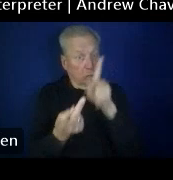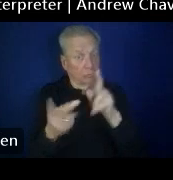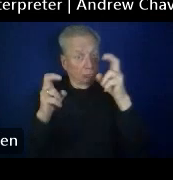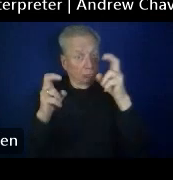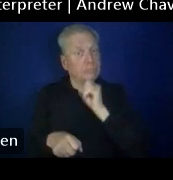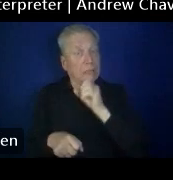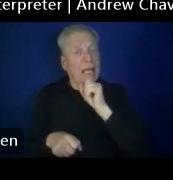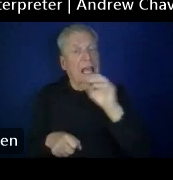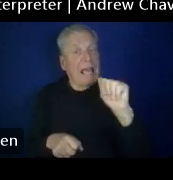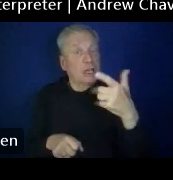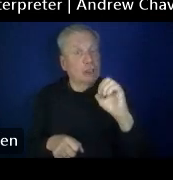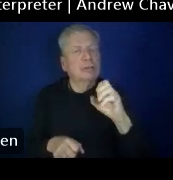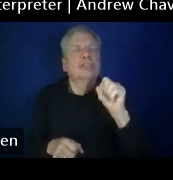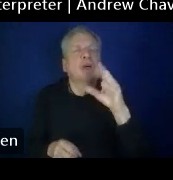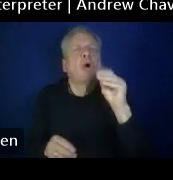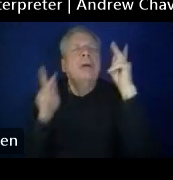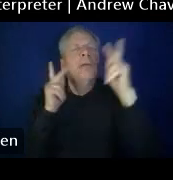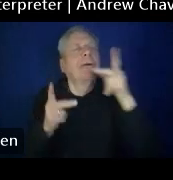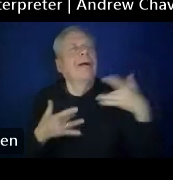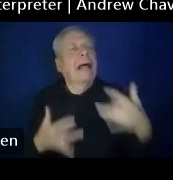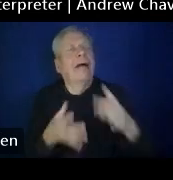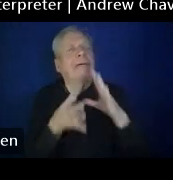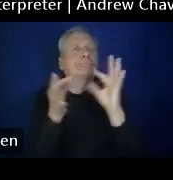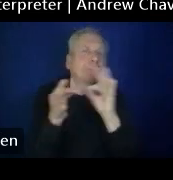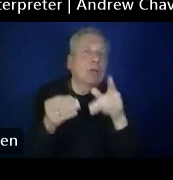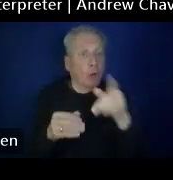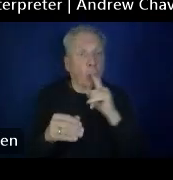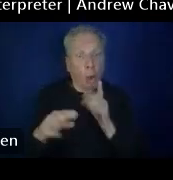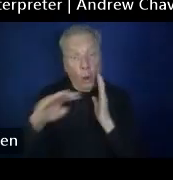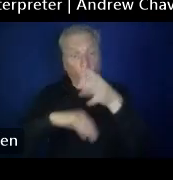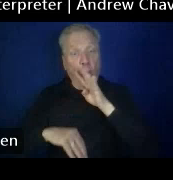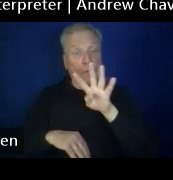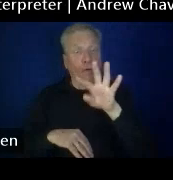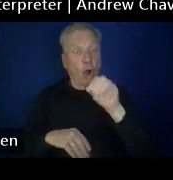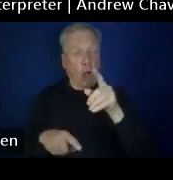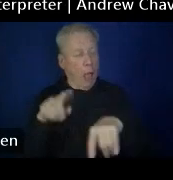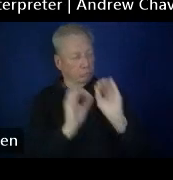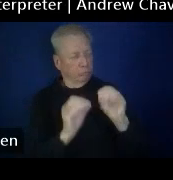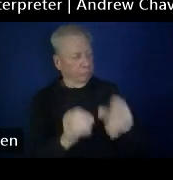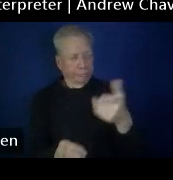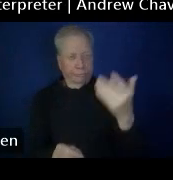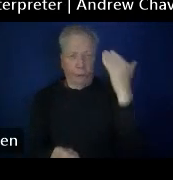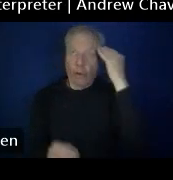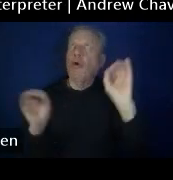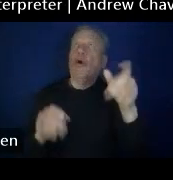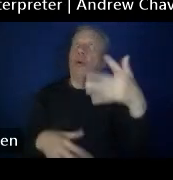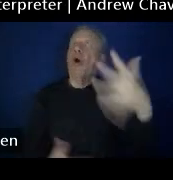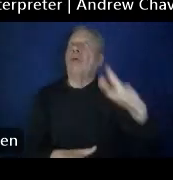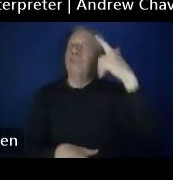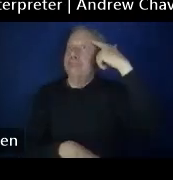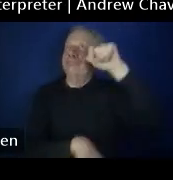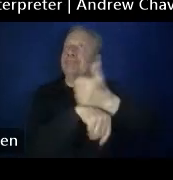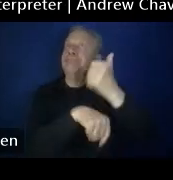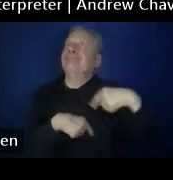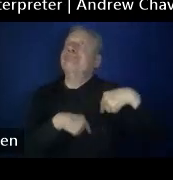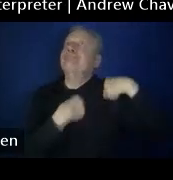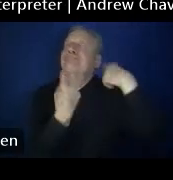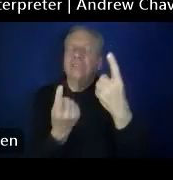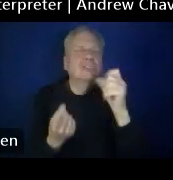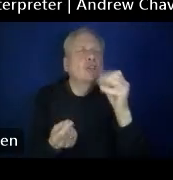People say, you know, once somebody's over 40, you can't teach them anything because they're set in their ways. And so how do you